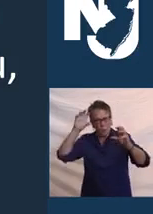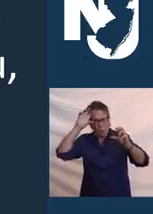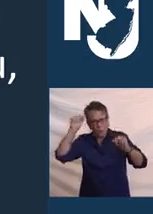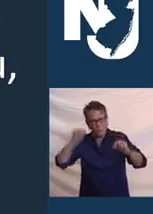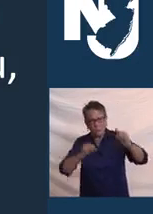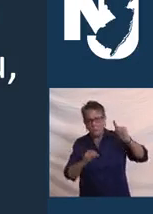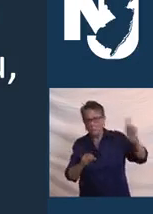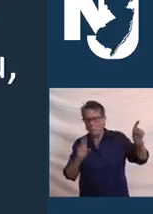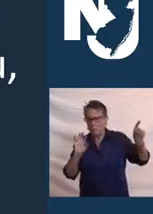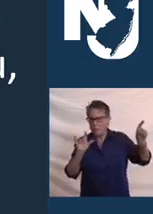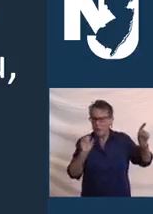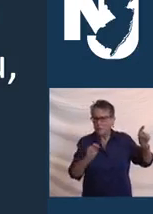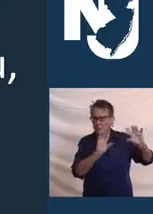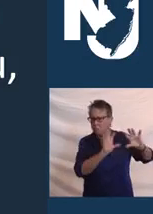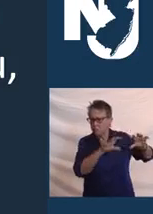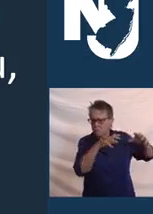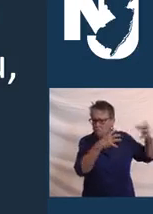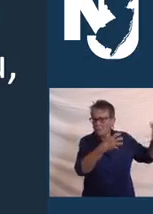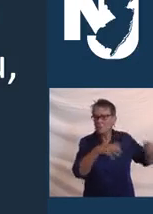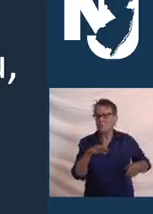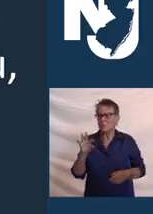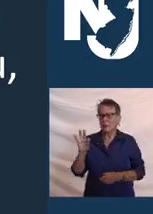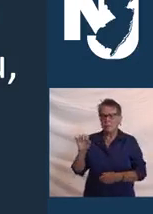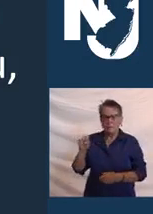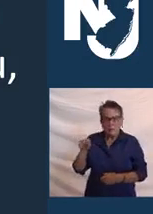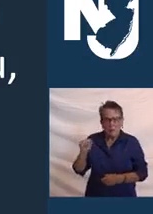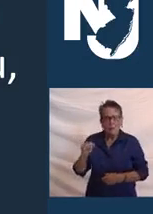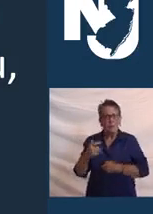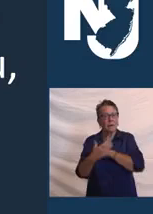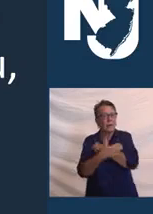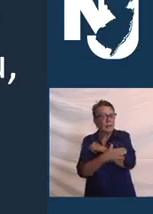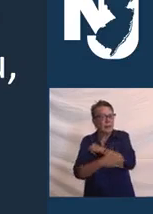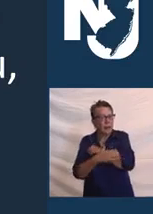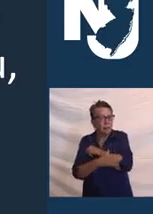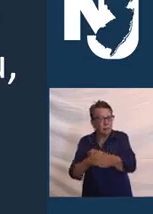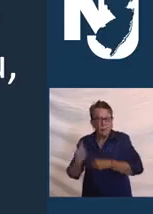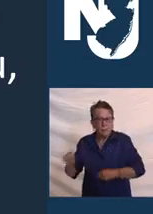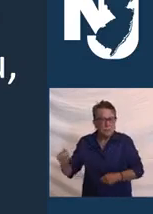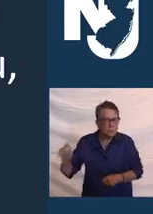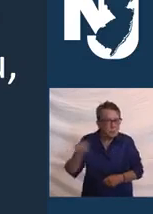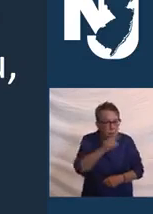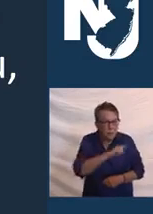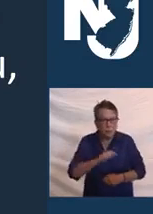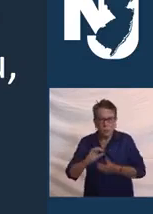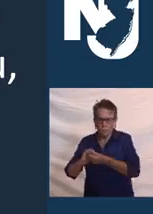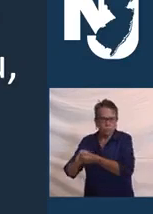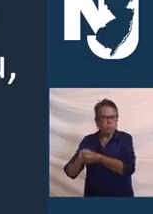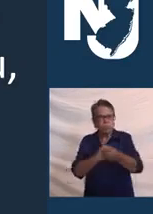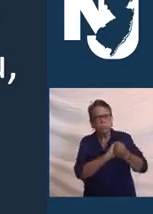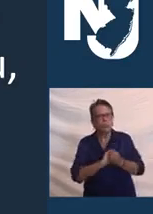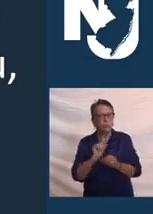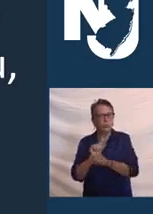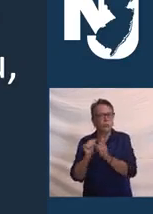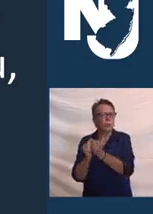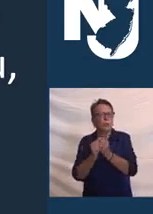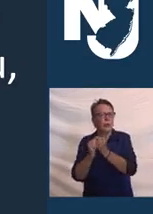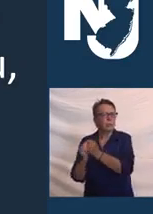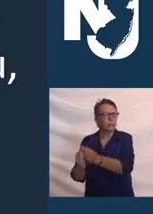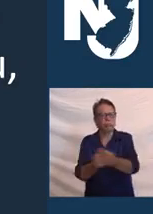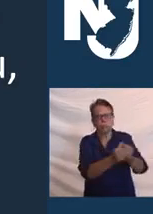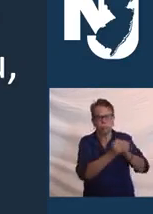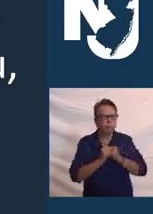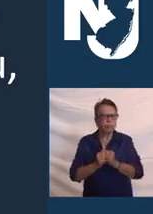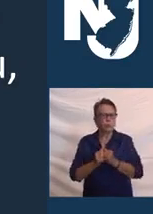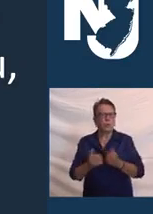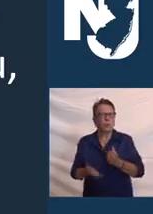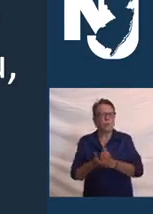local governments and organizations to help every impacted New Jersey, and Pat will have more color on all of the above in a few